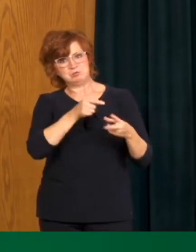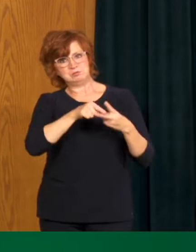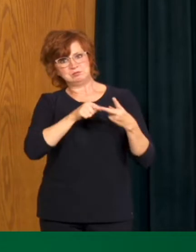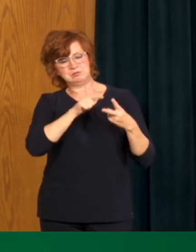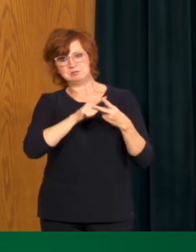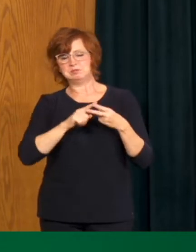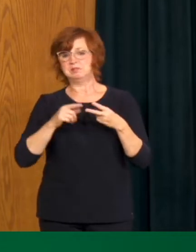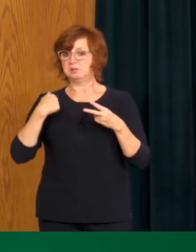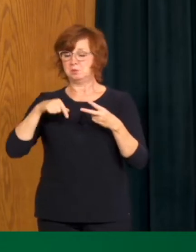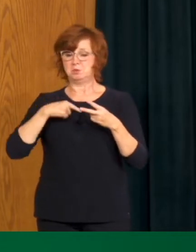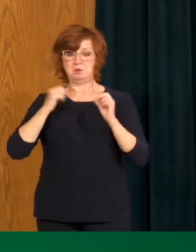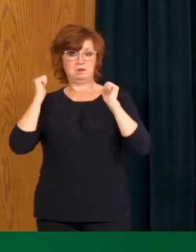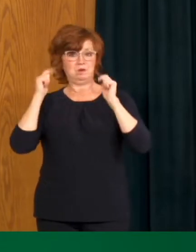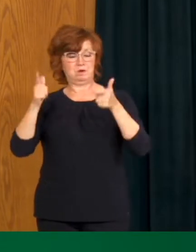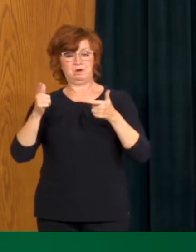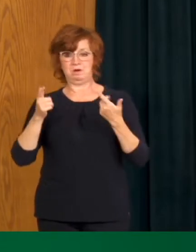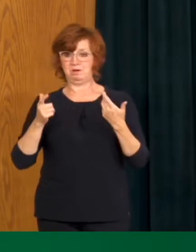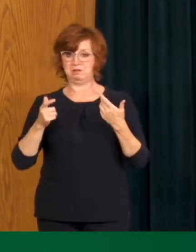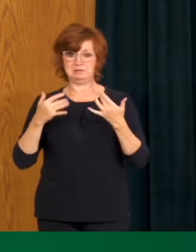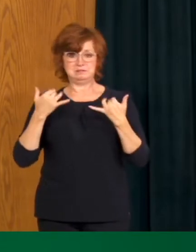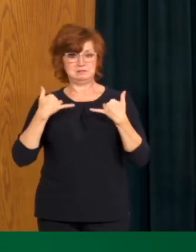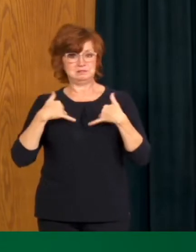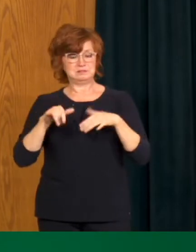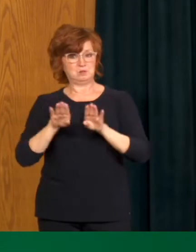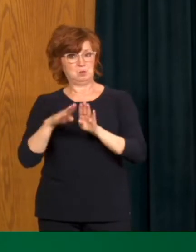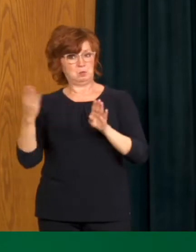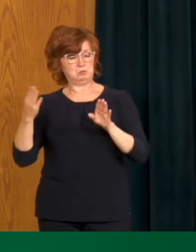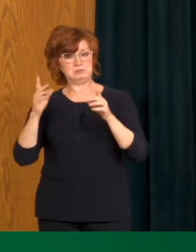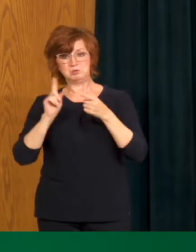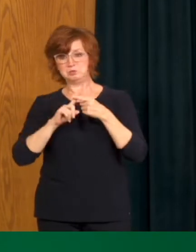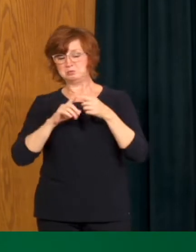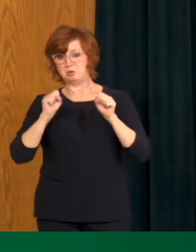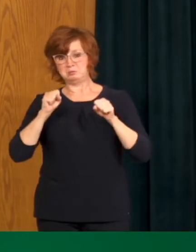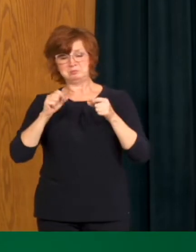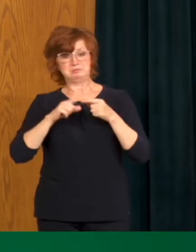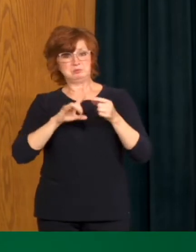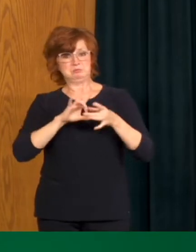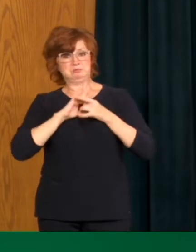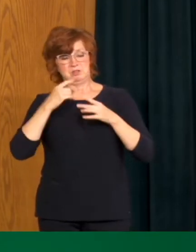COVID-19. So we all have to keep being careful.